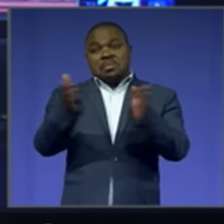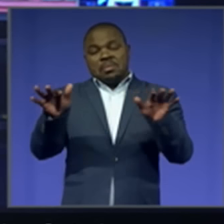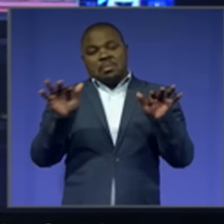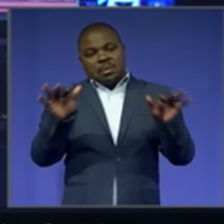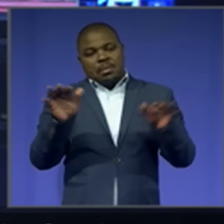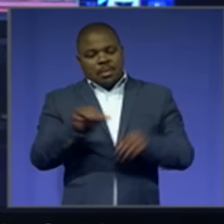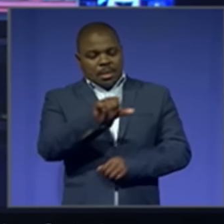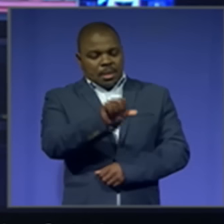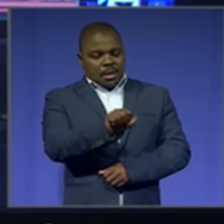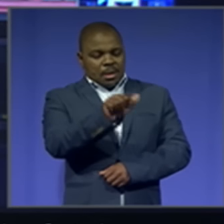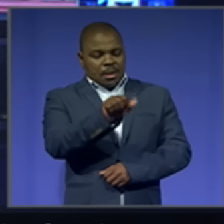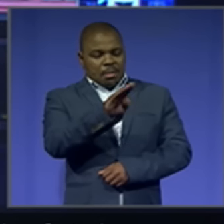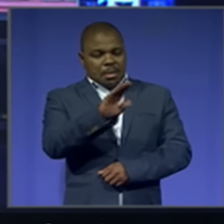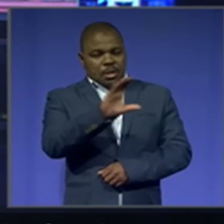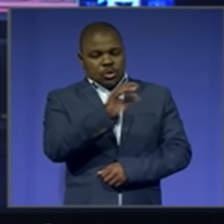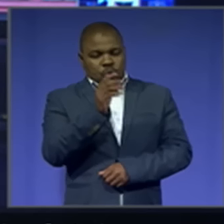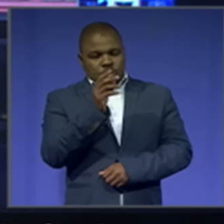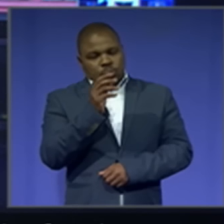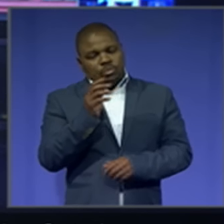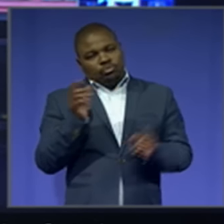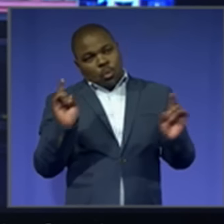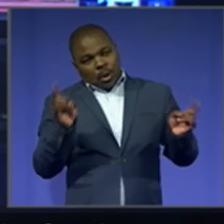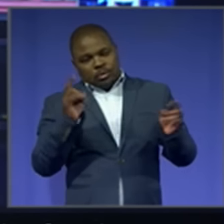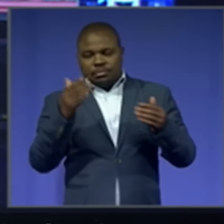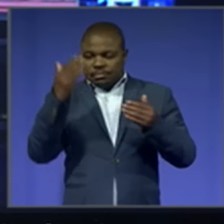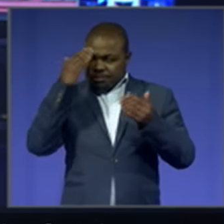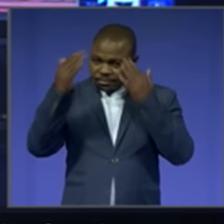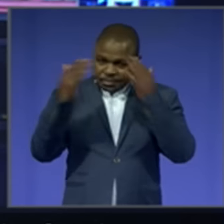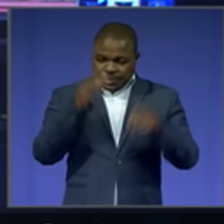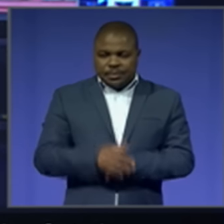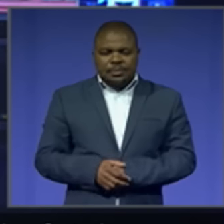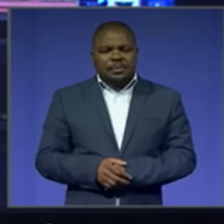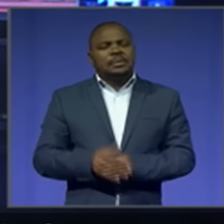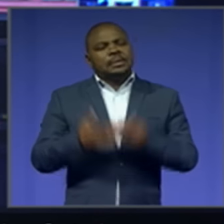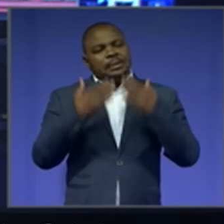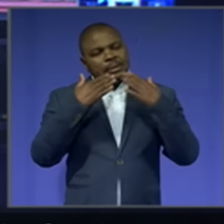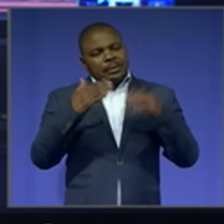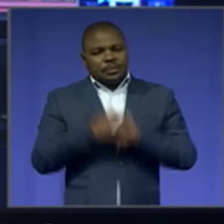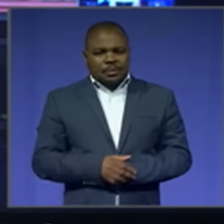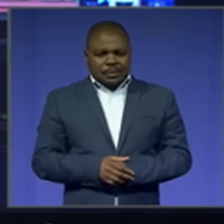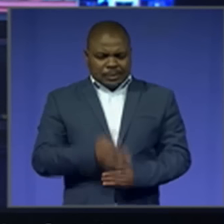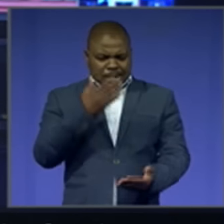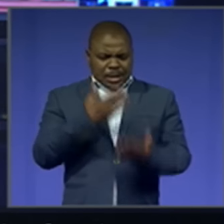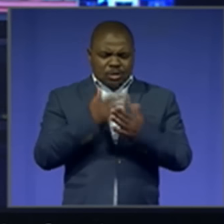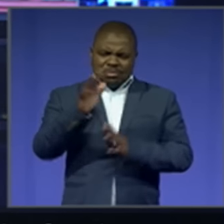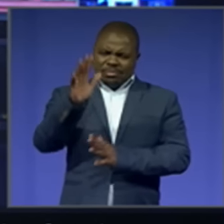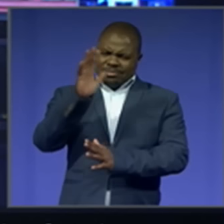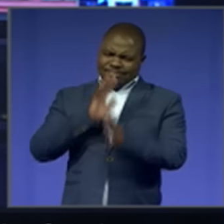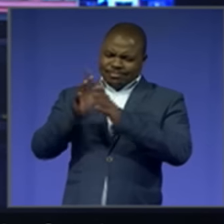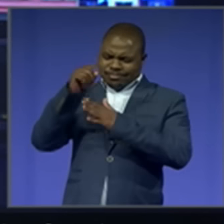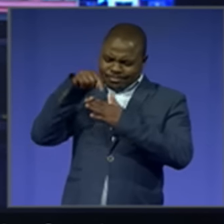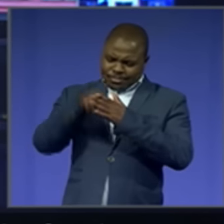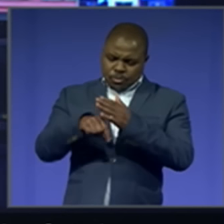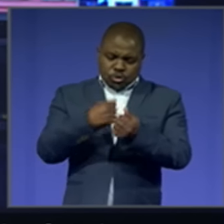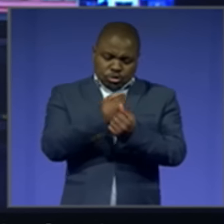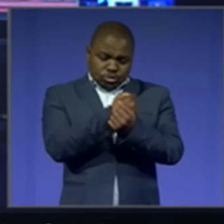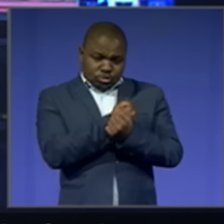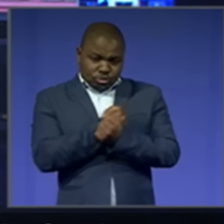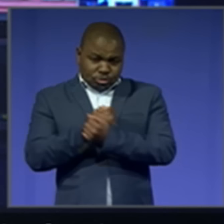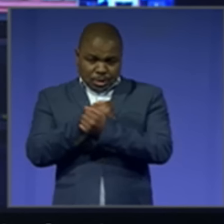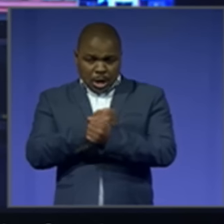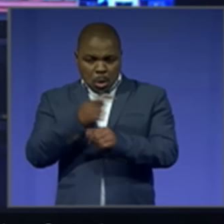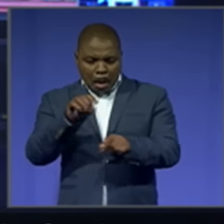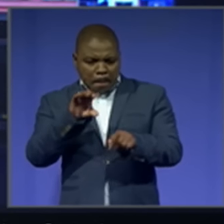ba SABC. Ke lebile haholo ha o ka re hlalosetsa haholwanyane ka o teba hore na lori e